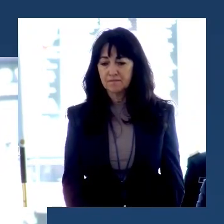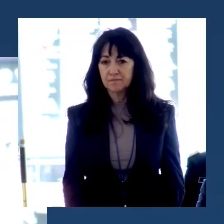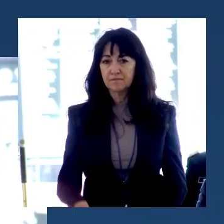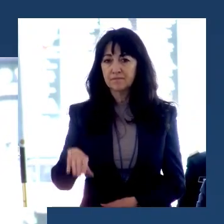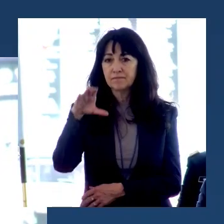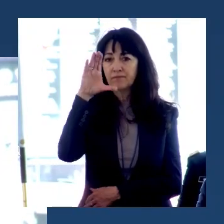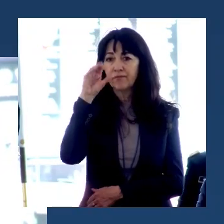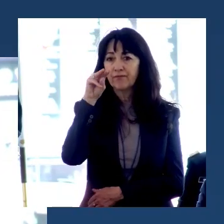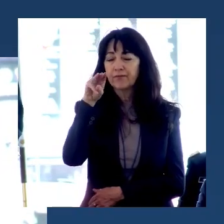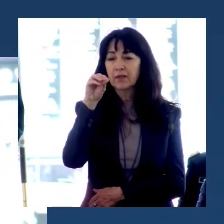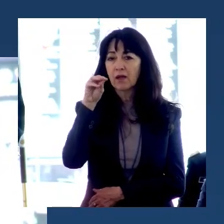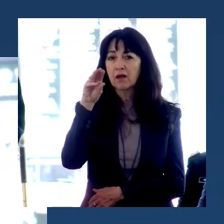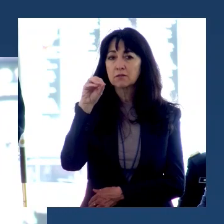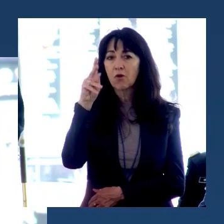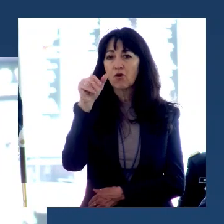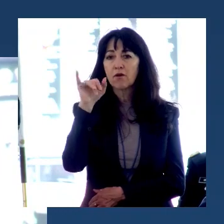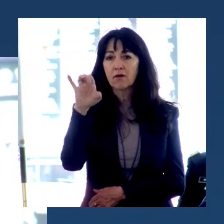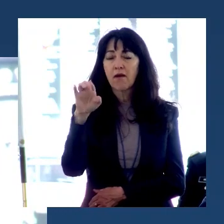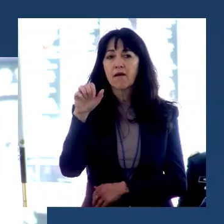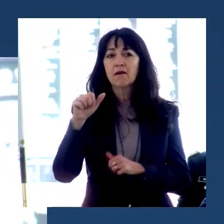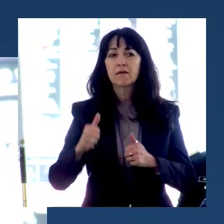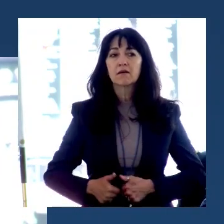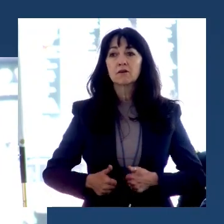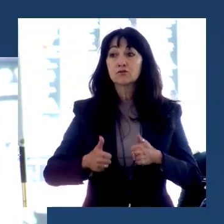Cosma Chi Survivors Association.